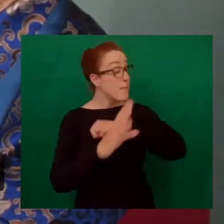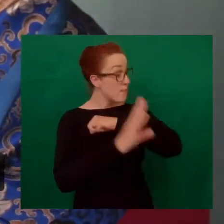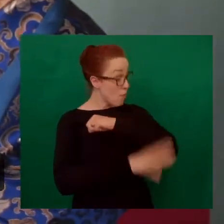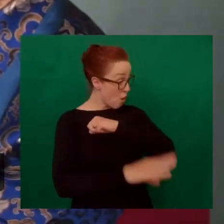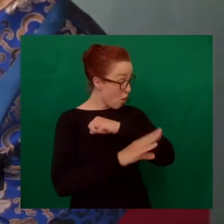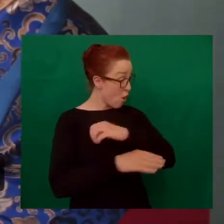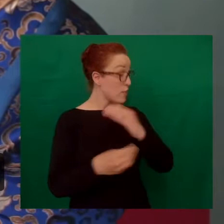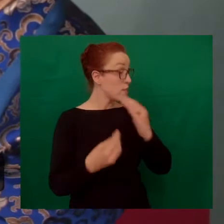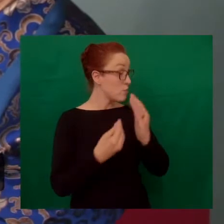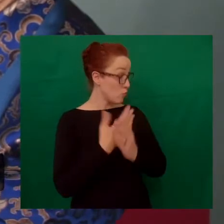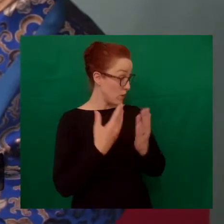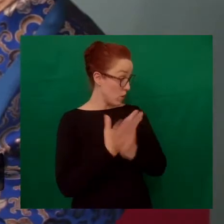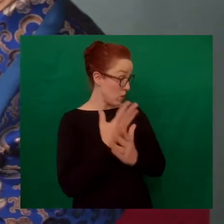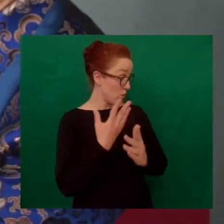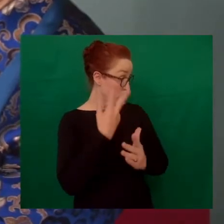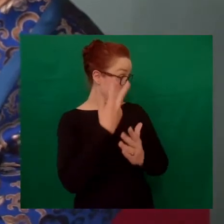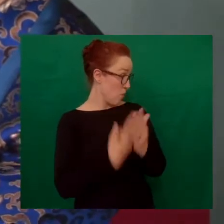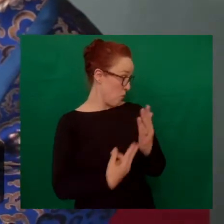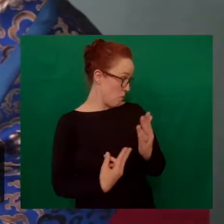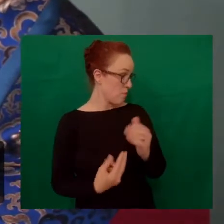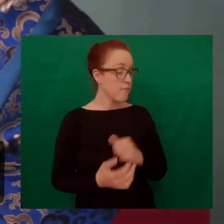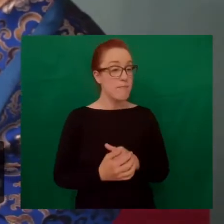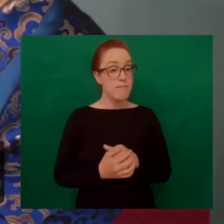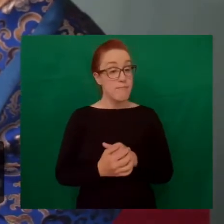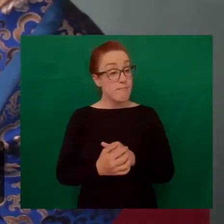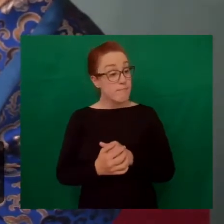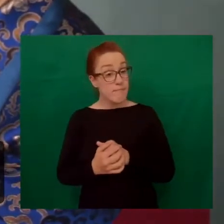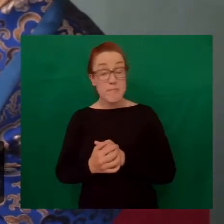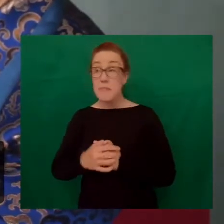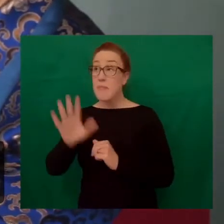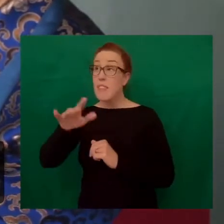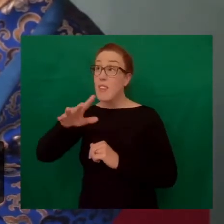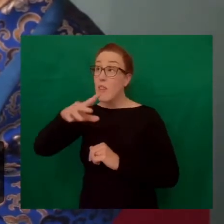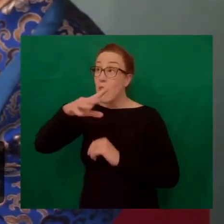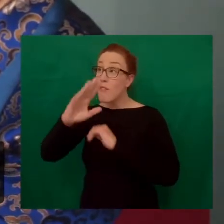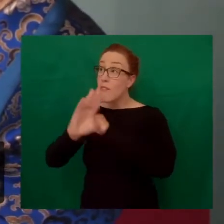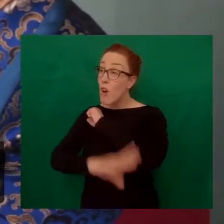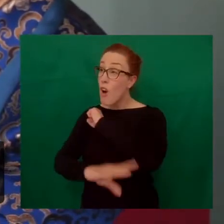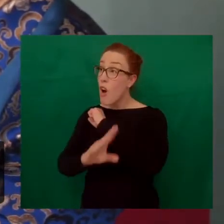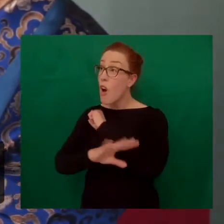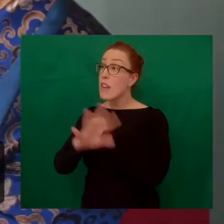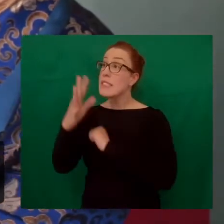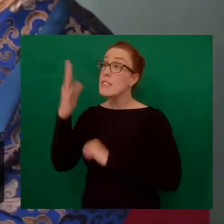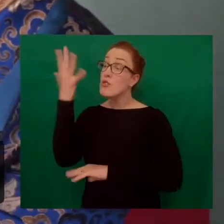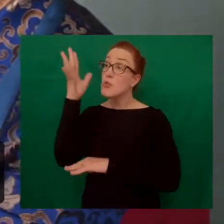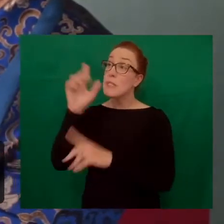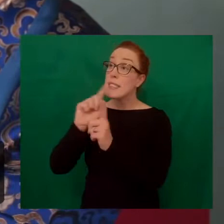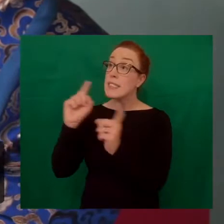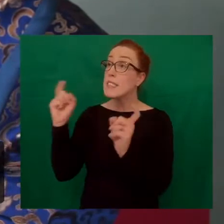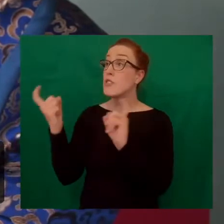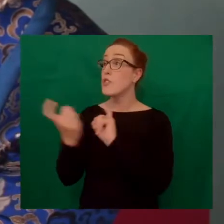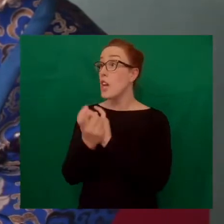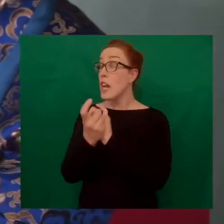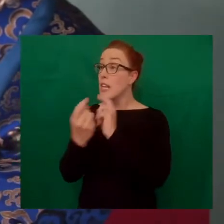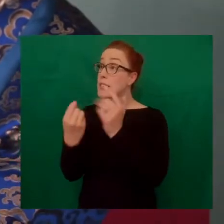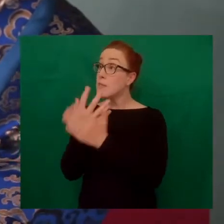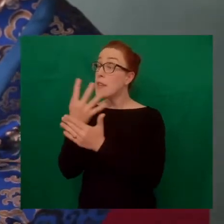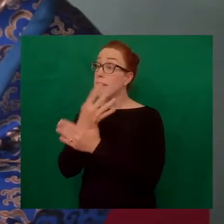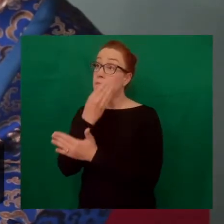Fall and spring, says Maddie. The leaves turn colors in the fall, I say, and in the spring, flowers